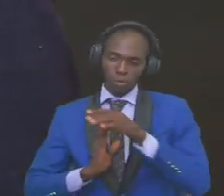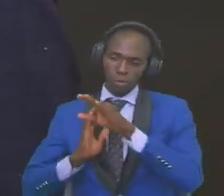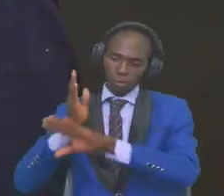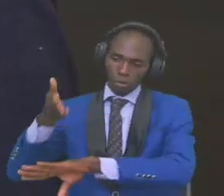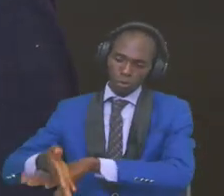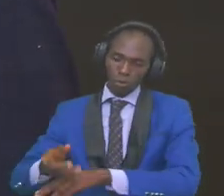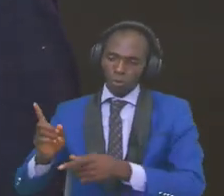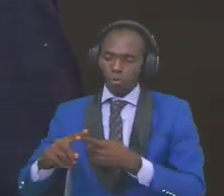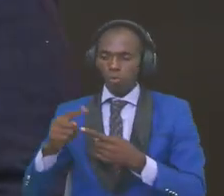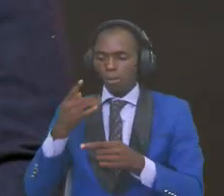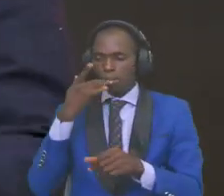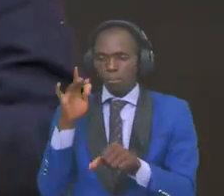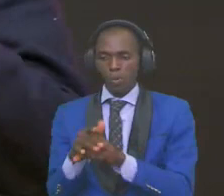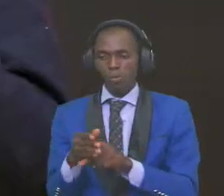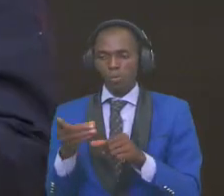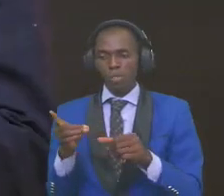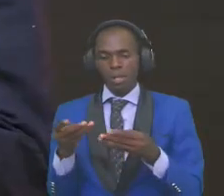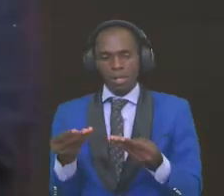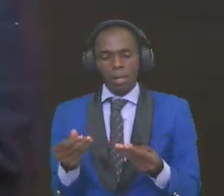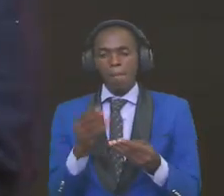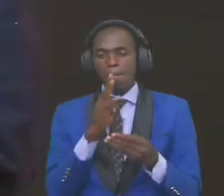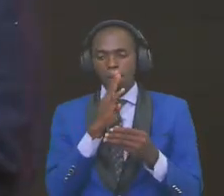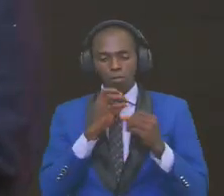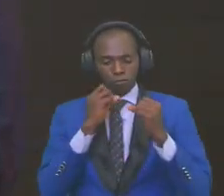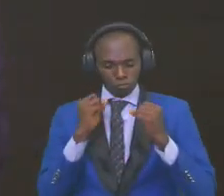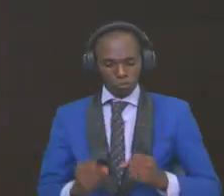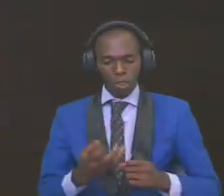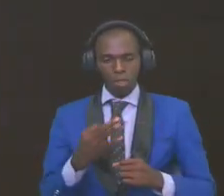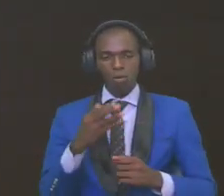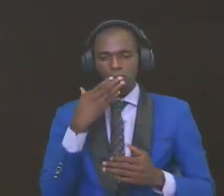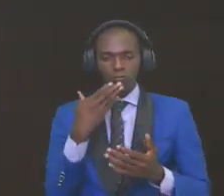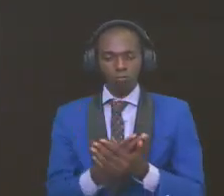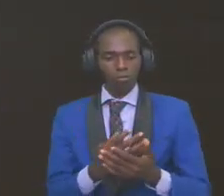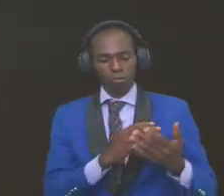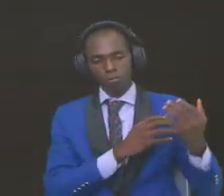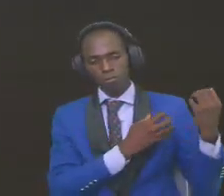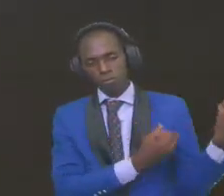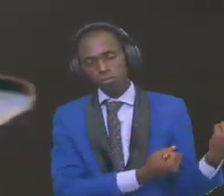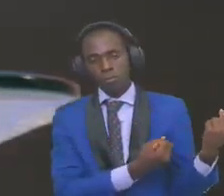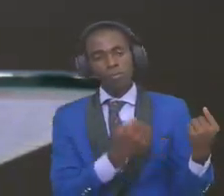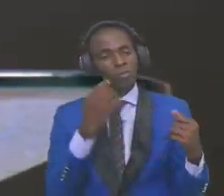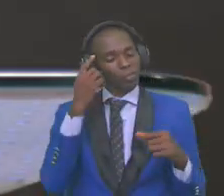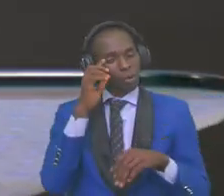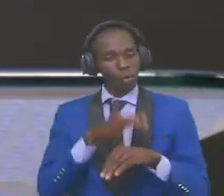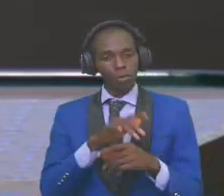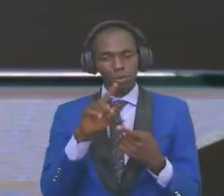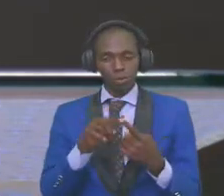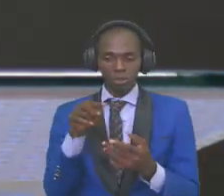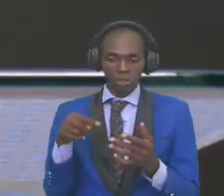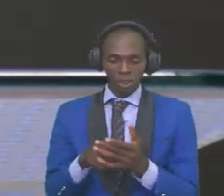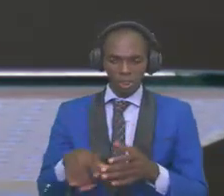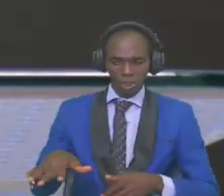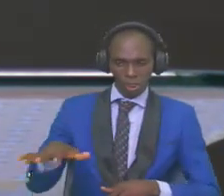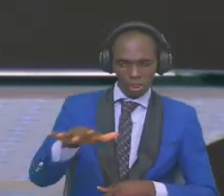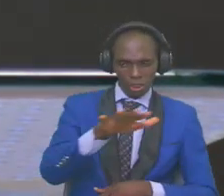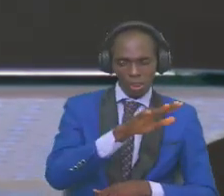the land of promise. Be strong and of a good courage, for unto these people shalt